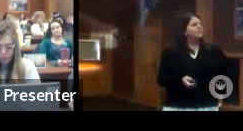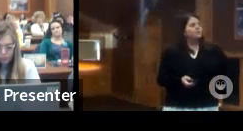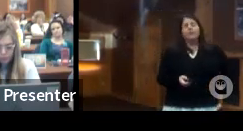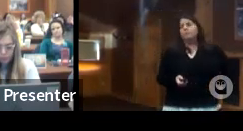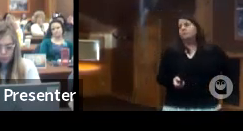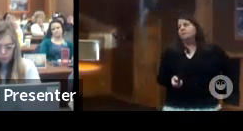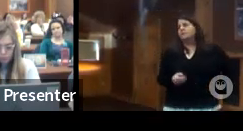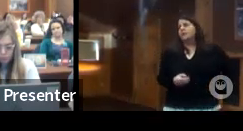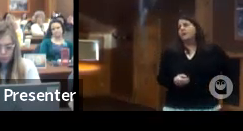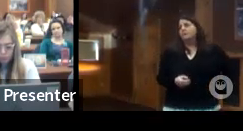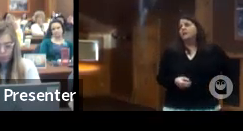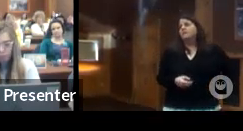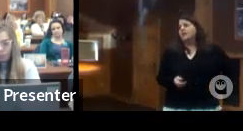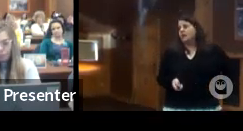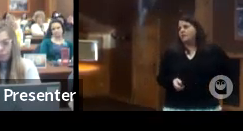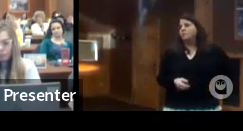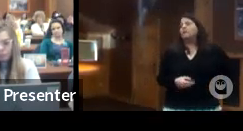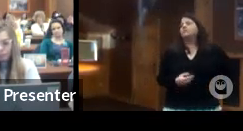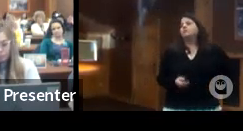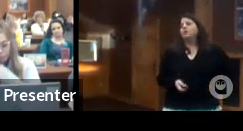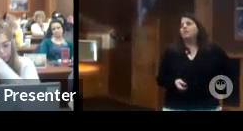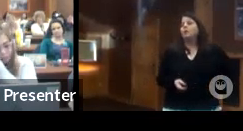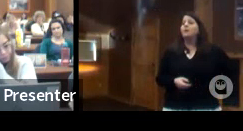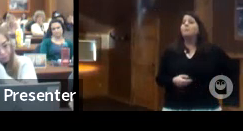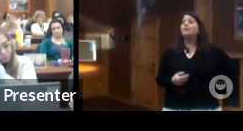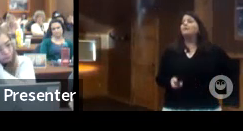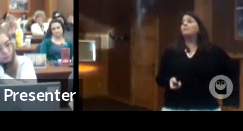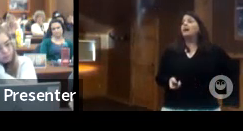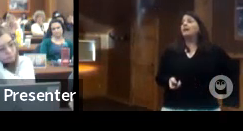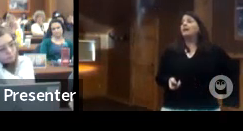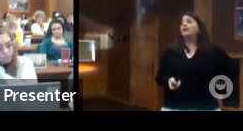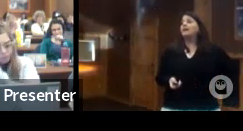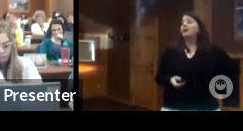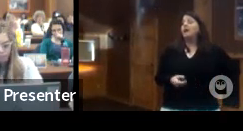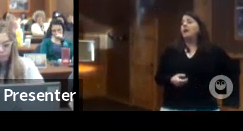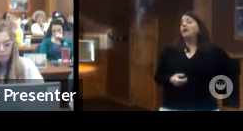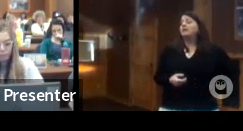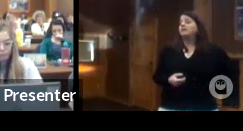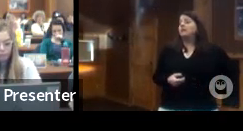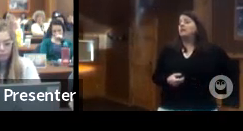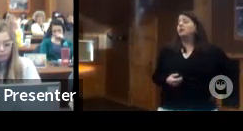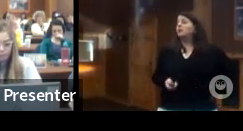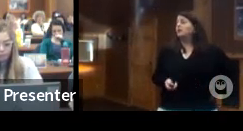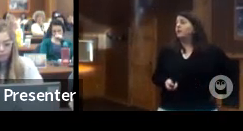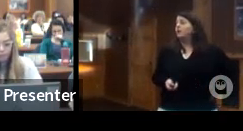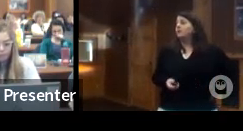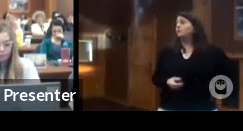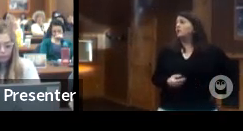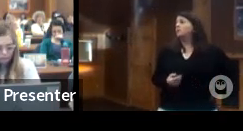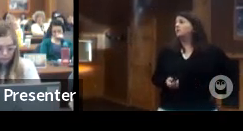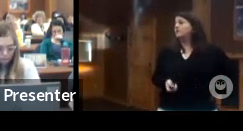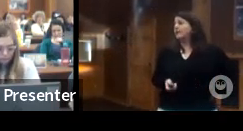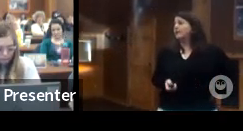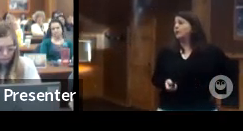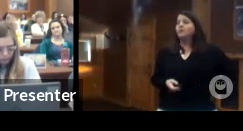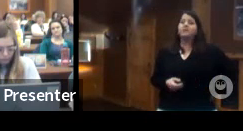when we have victims who aren't able to participate because of the dynamics, because of the trauma, or maybe they've come back in and said it was all their fault, it